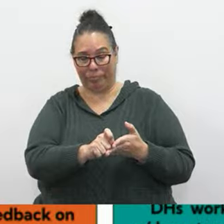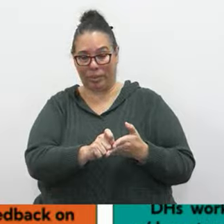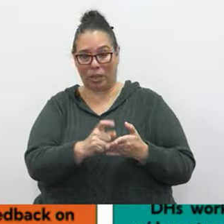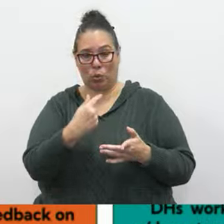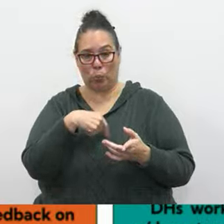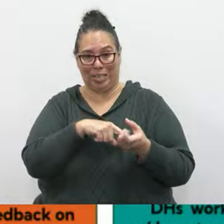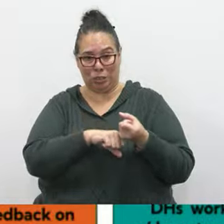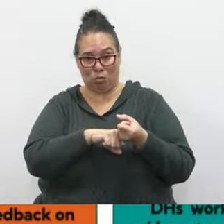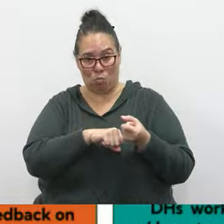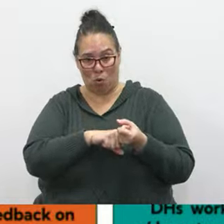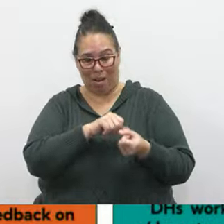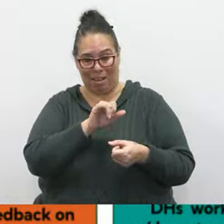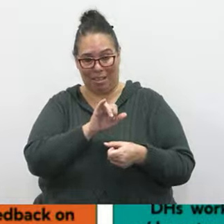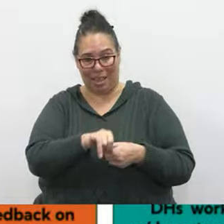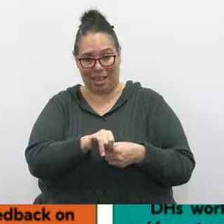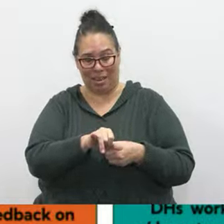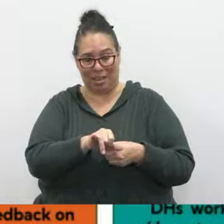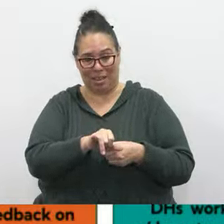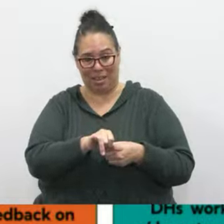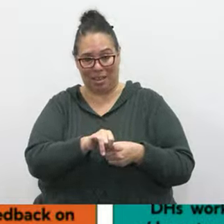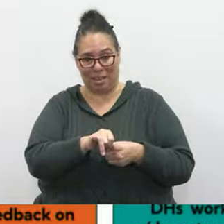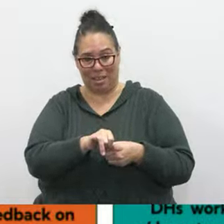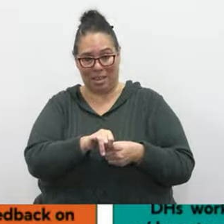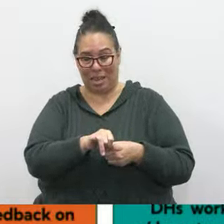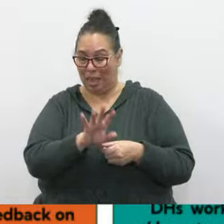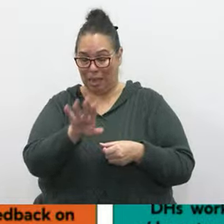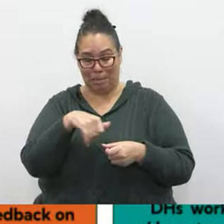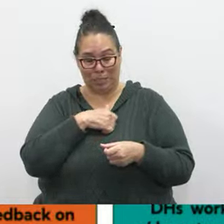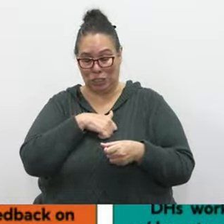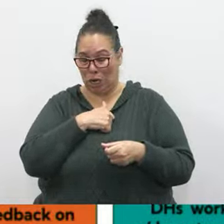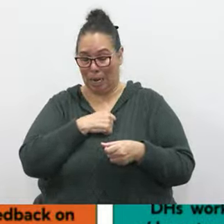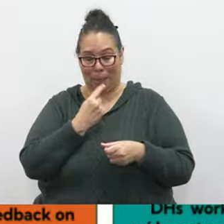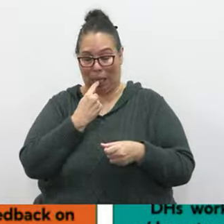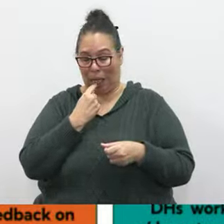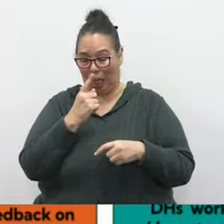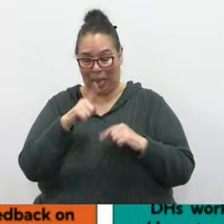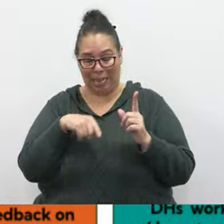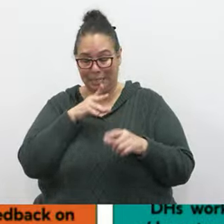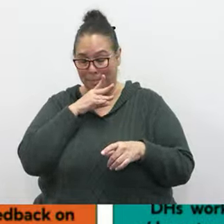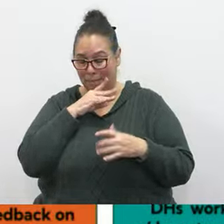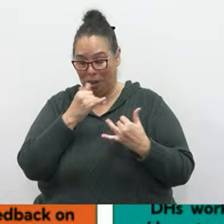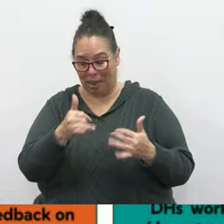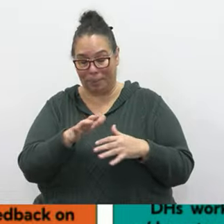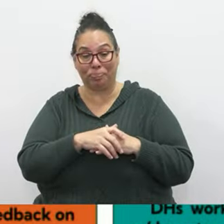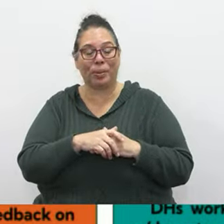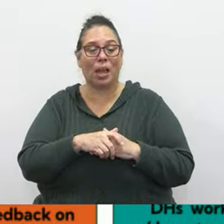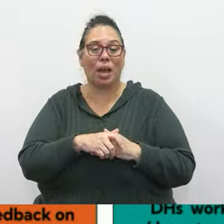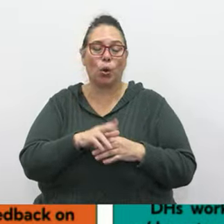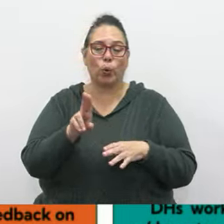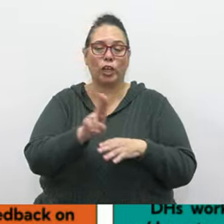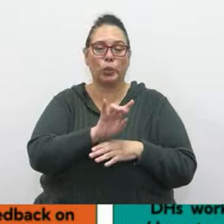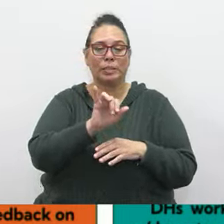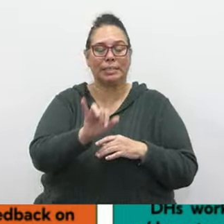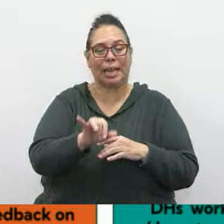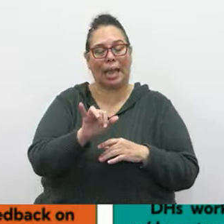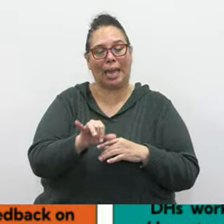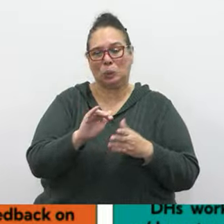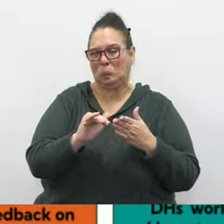supported that with I'm getting very tongue-tied right now, please forgive me. We use that as the frame